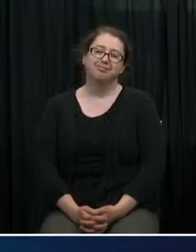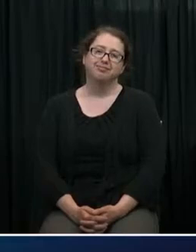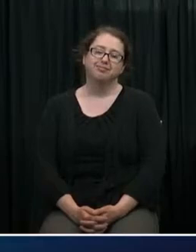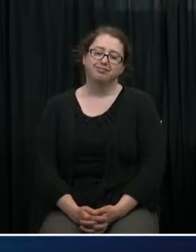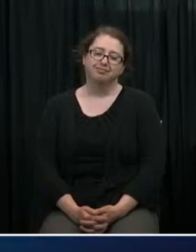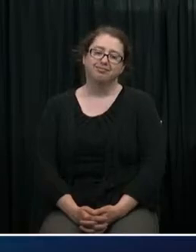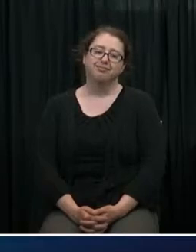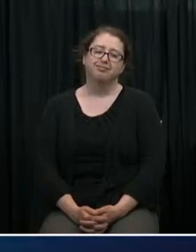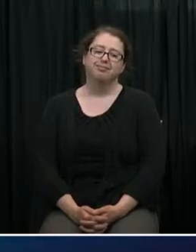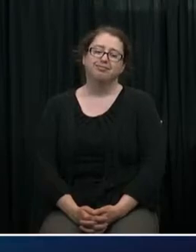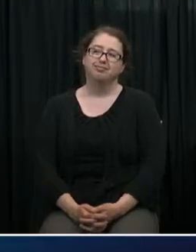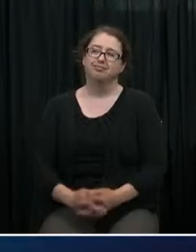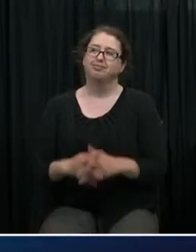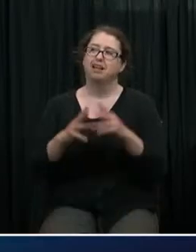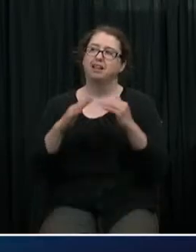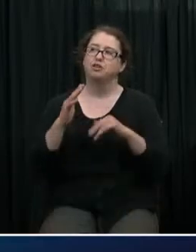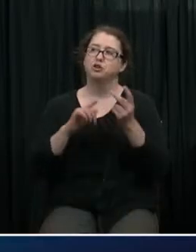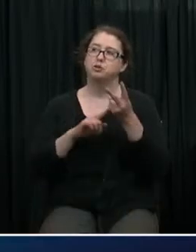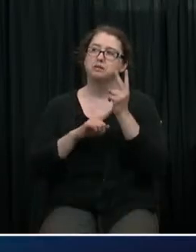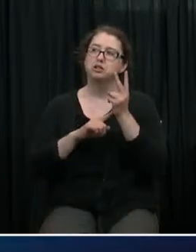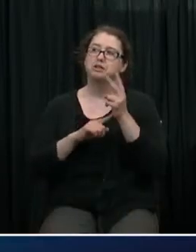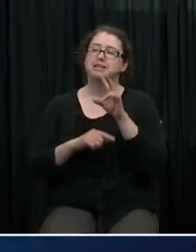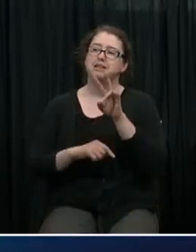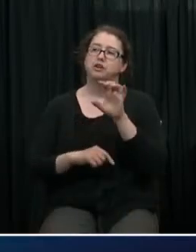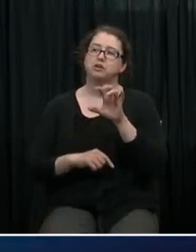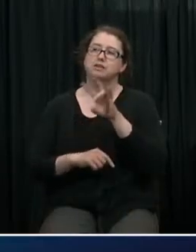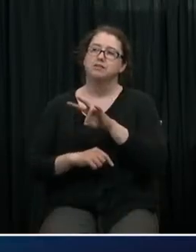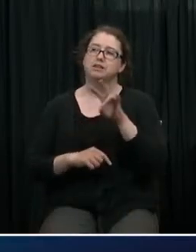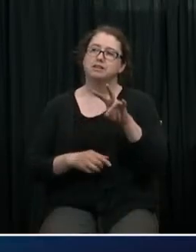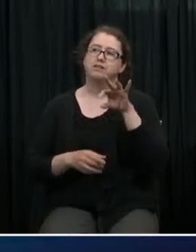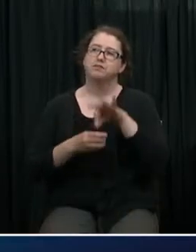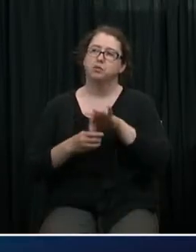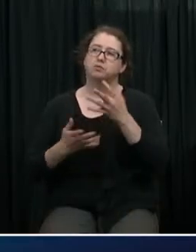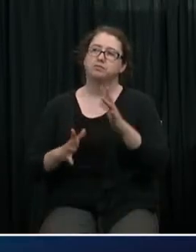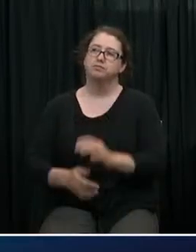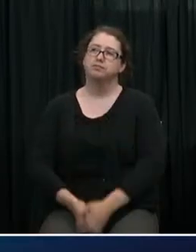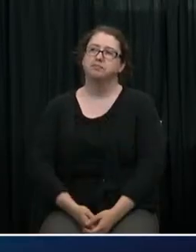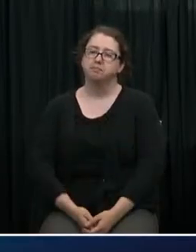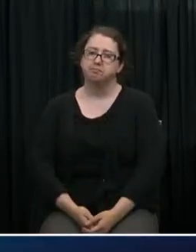Mr. Chairman, at about a little less than 2 minutes, we're at 777 ballots.